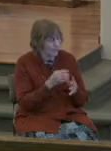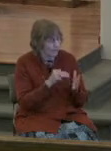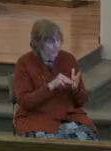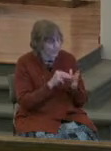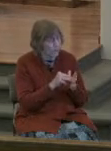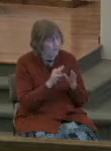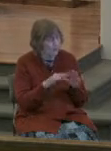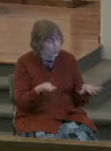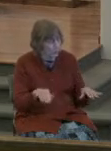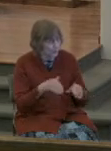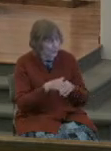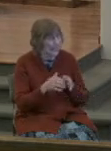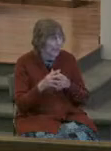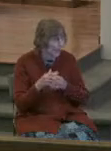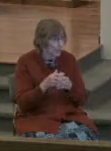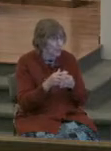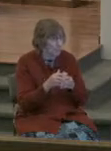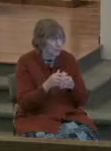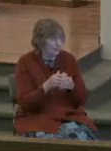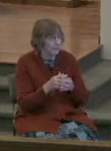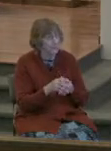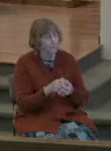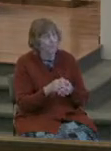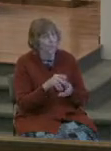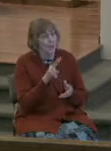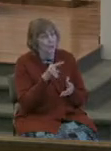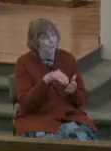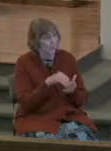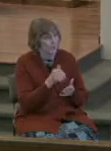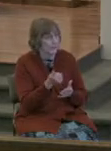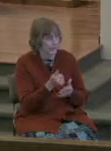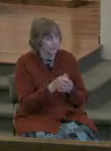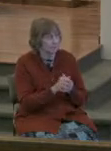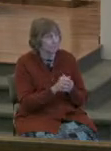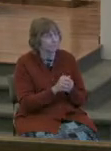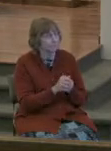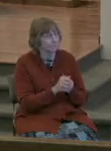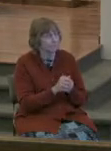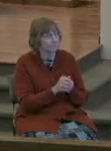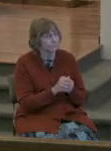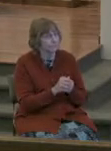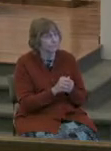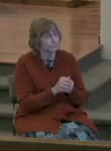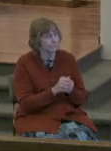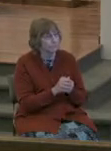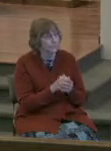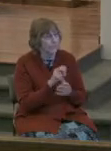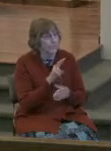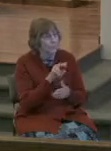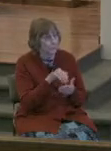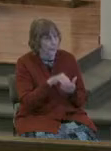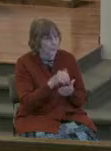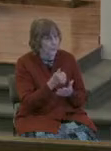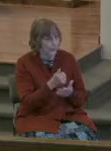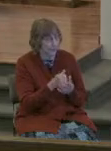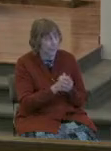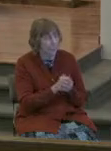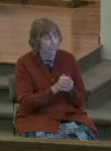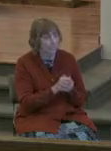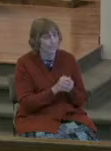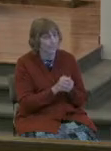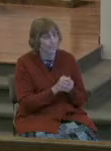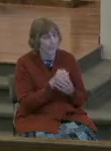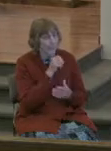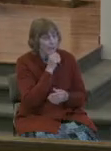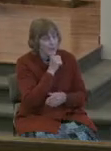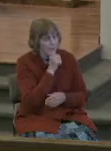children that are in our country. In 2010, get this. This is 10 years old, but in 2010, between the